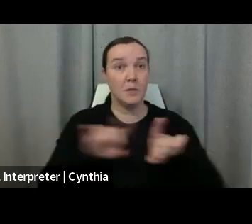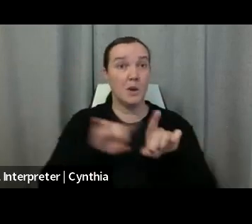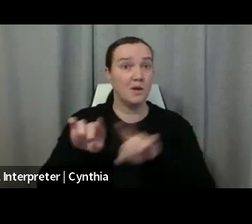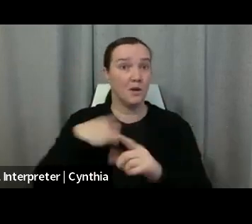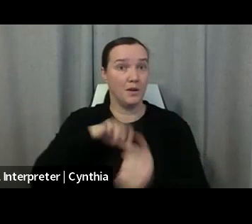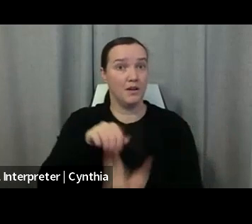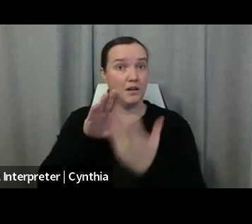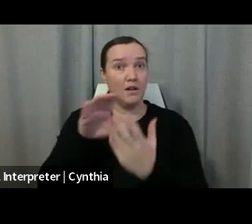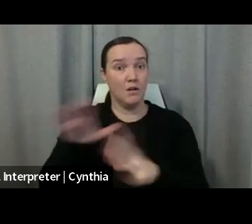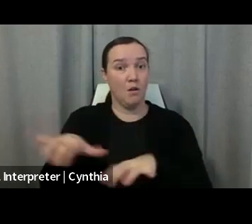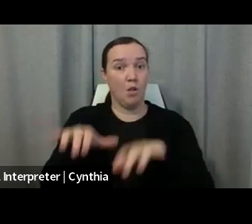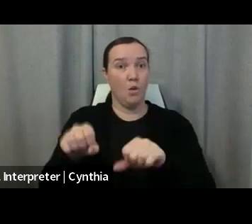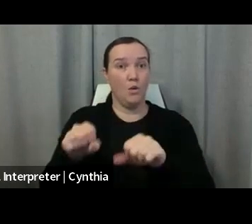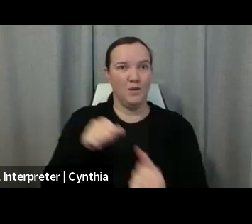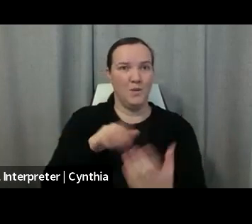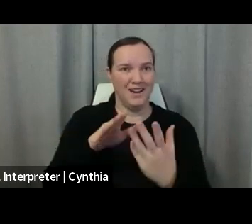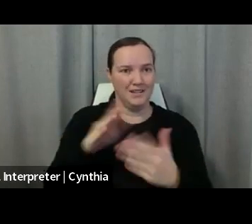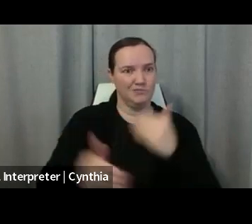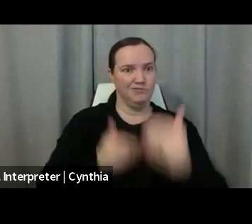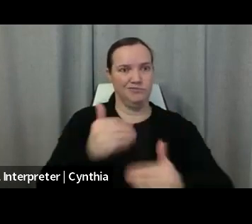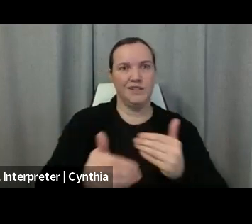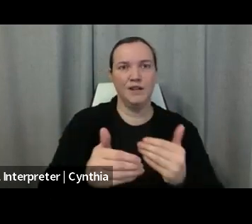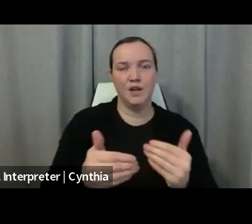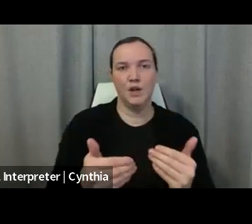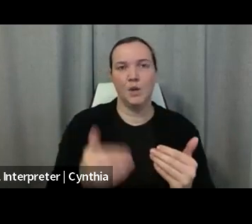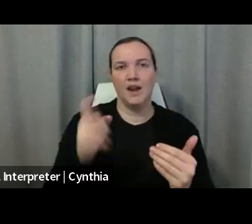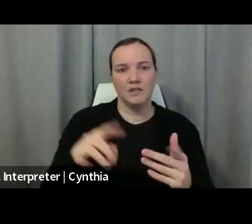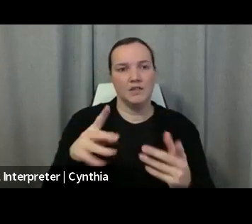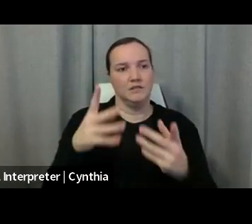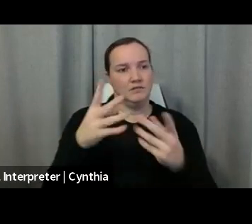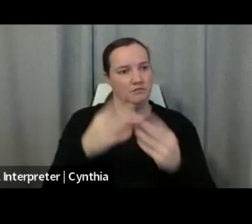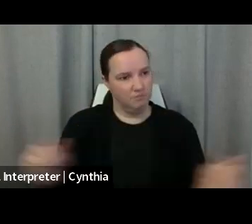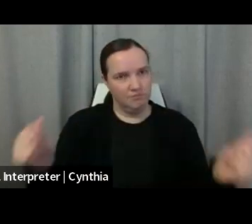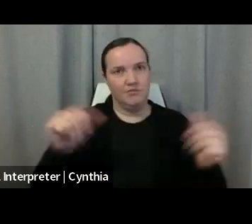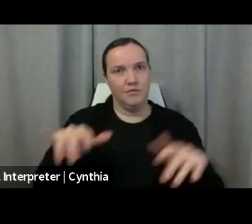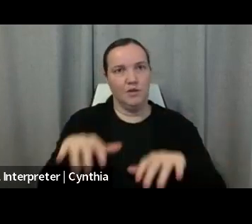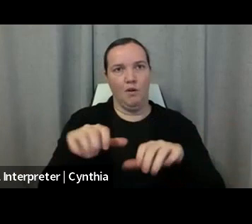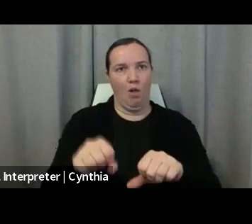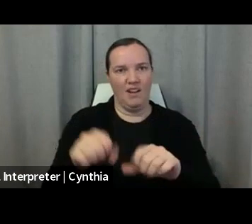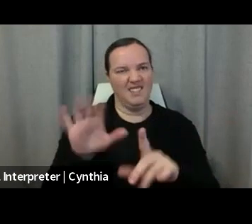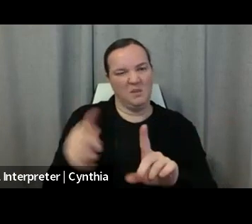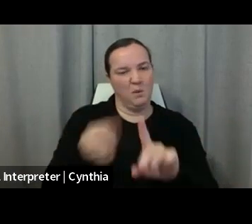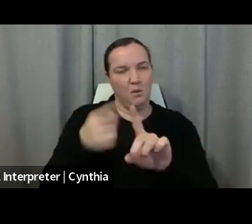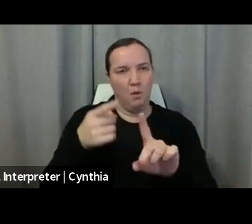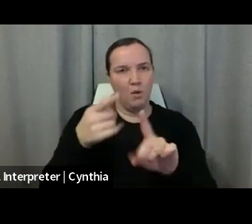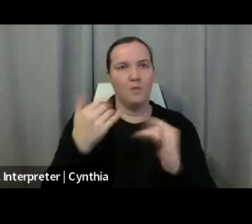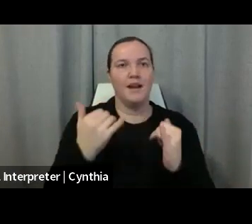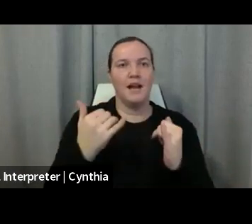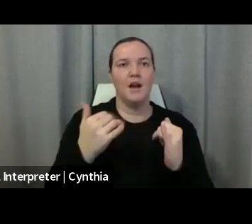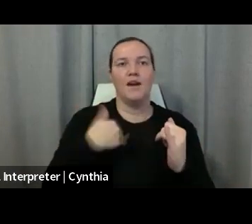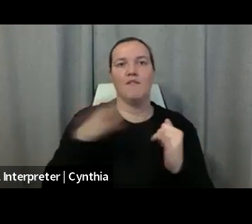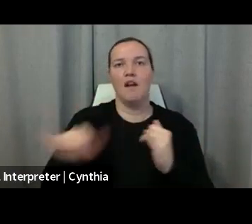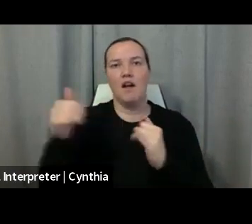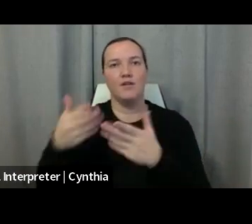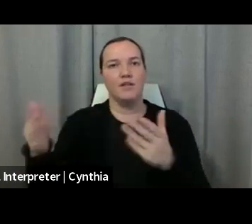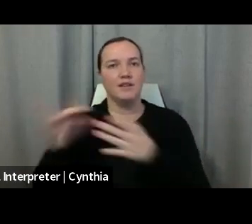confronting colonial ways of doing things. So, there's a whole decolonizing goal that we're in. I mean, I have some other piece that we're now doing with certain groups